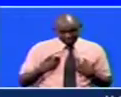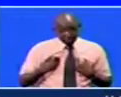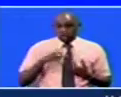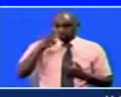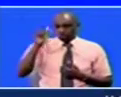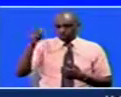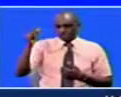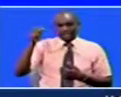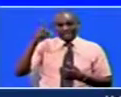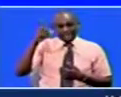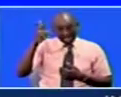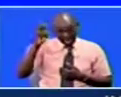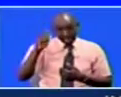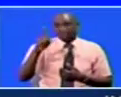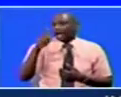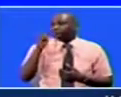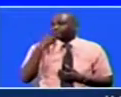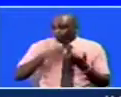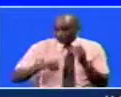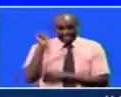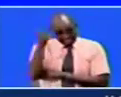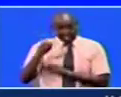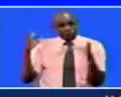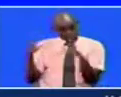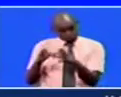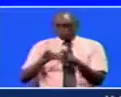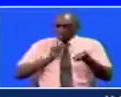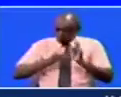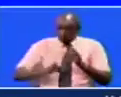in Rotterdam, the story was the same. Kenyan athletes scooped all top positions.